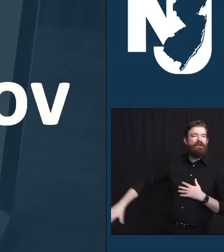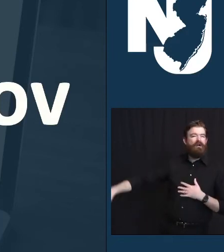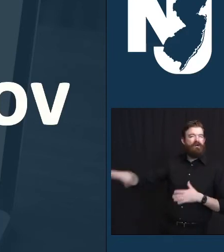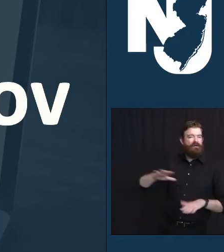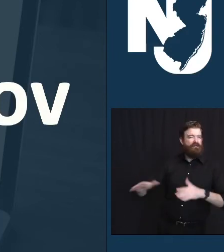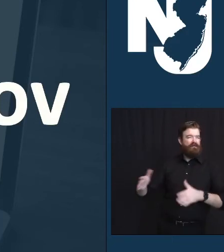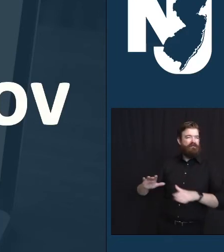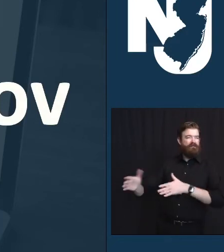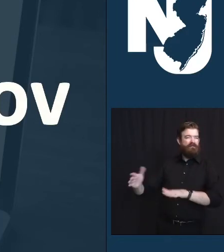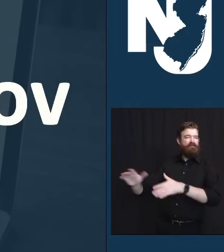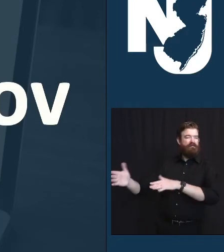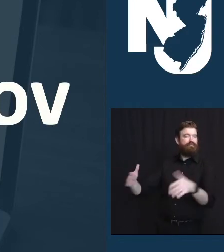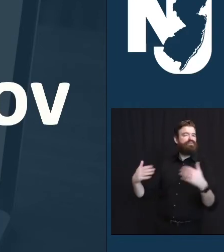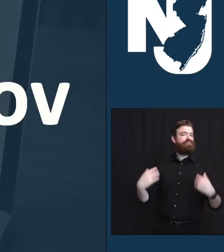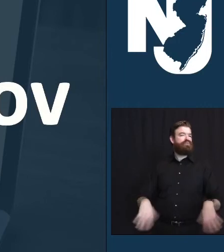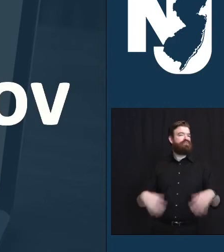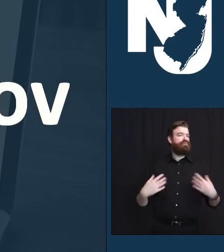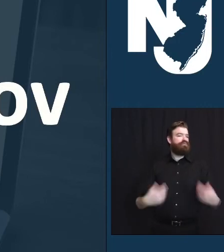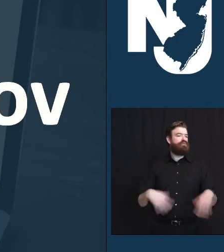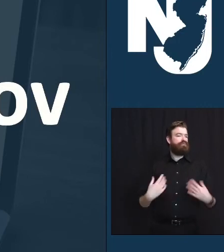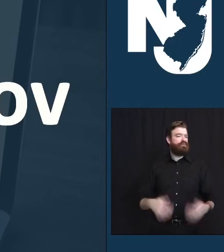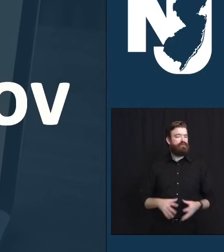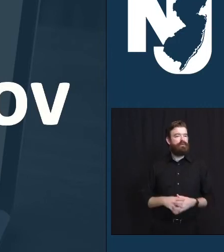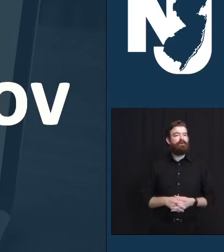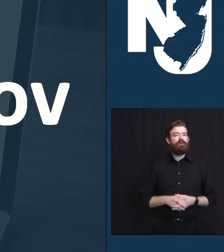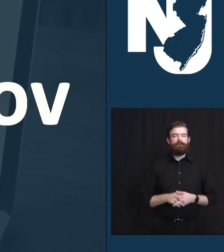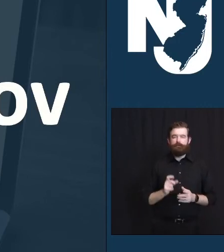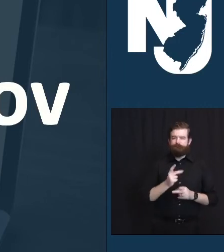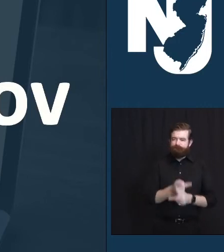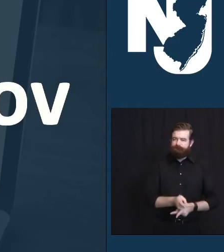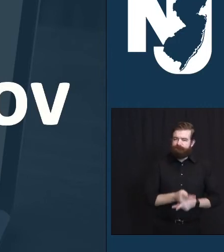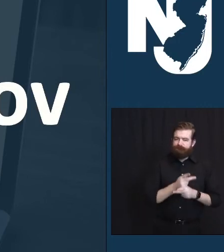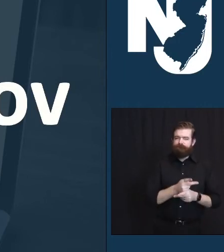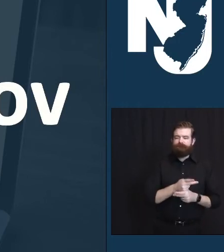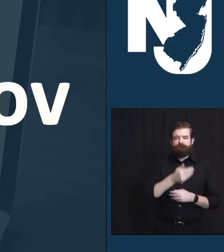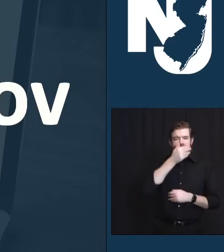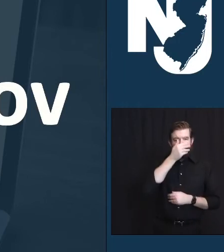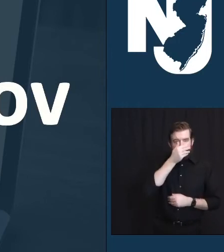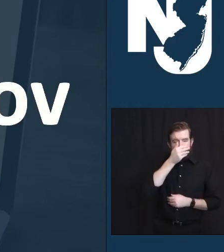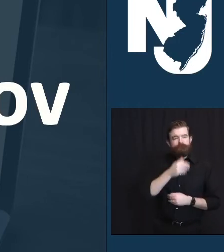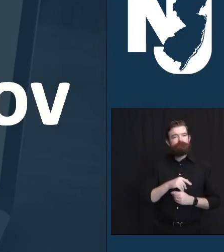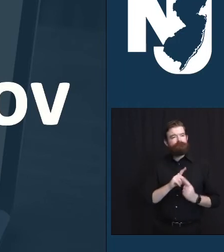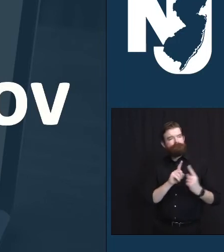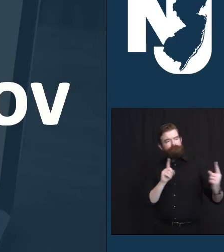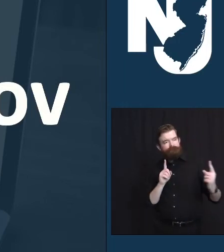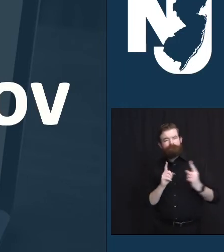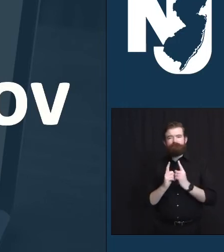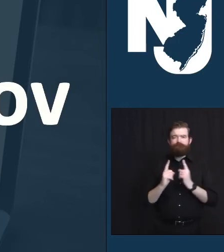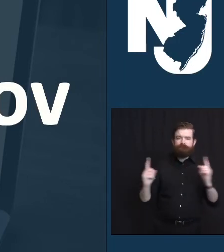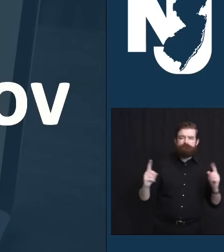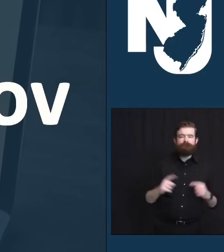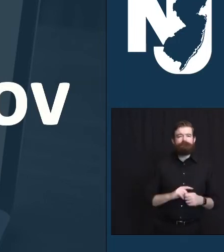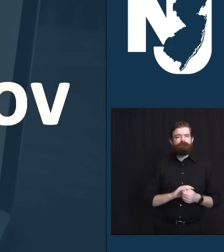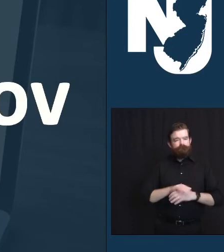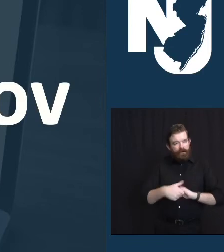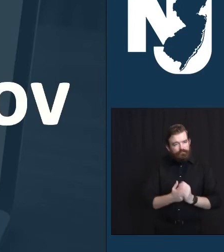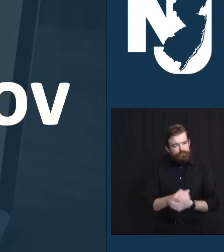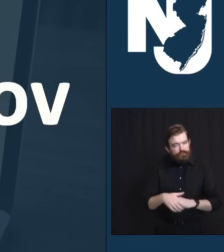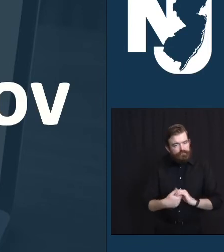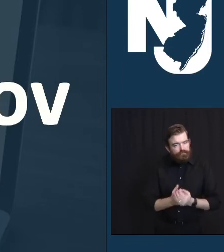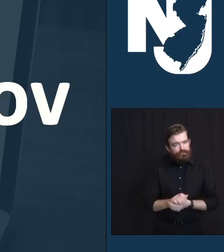to maintain as we prepare for our all-out vaccination efforts. You know the basics, folks. Social distancing, wearing our